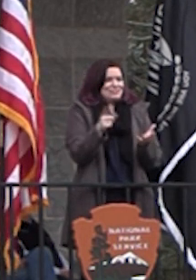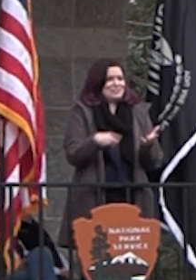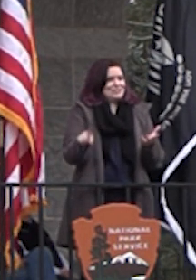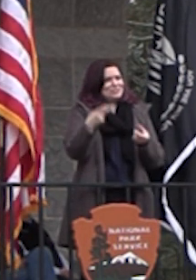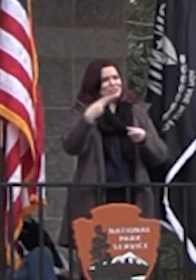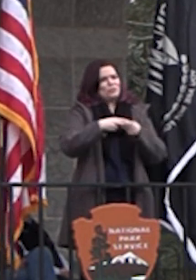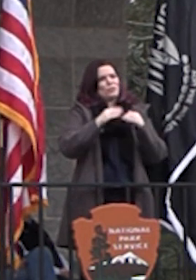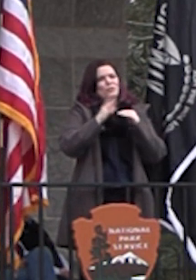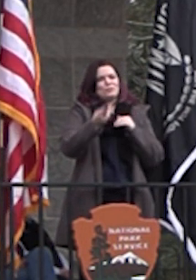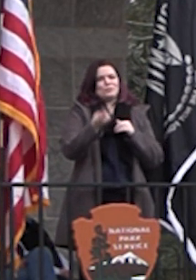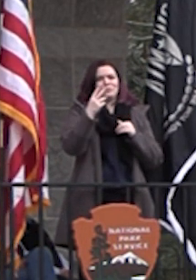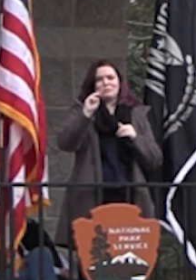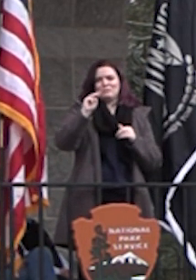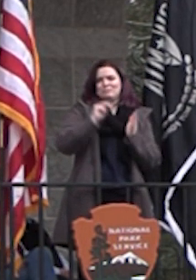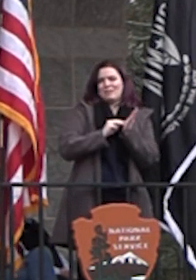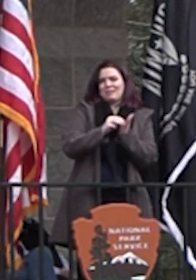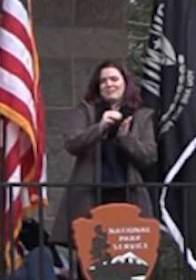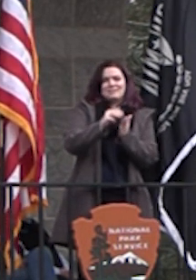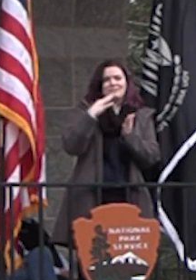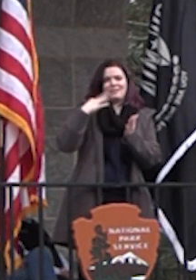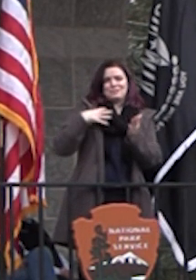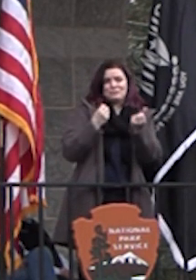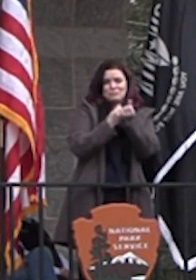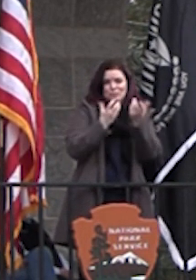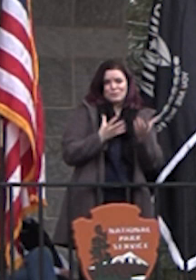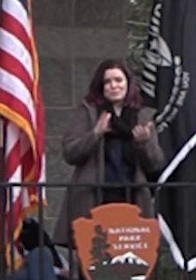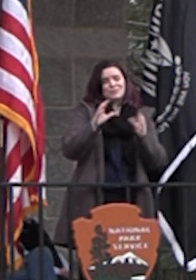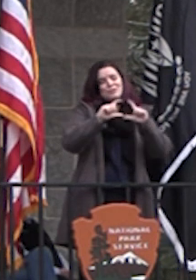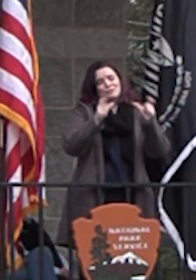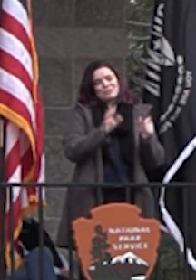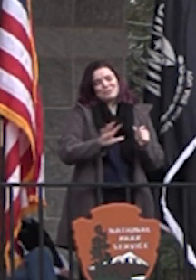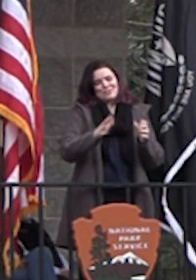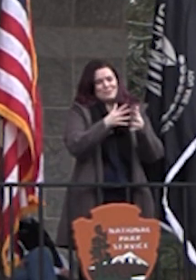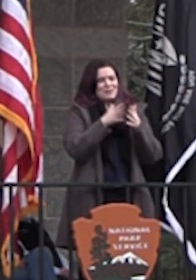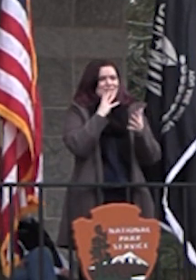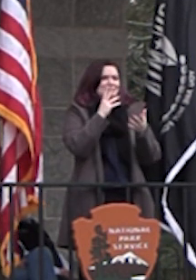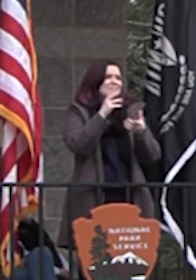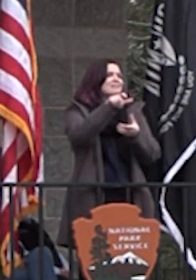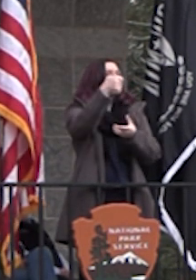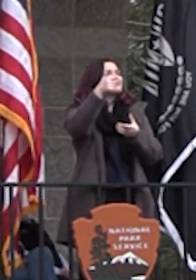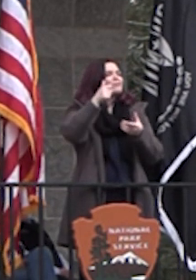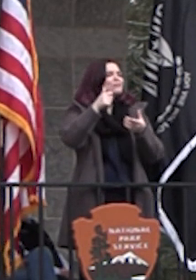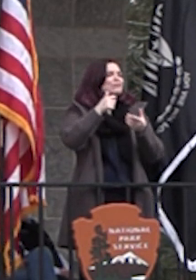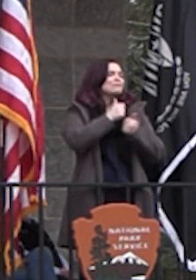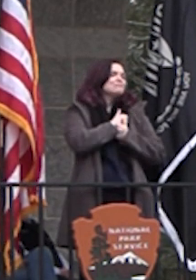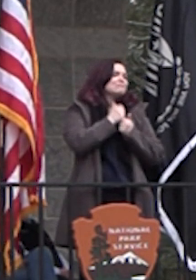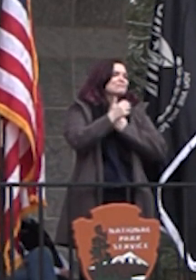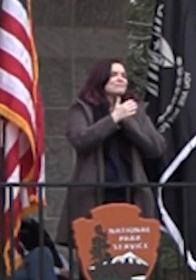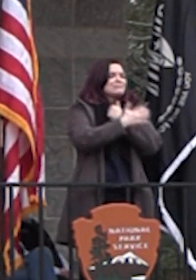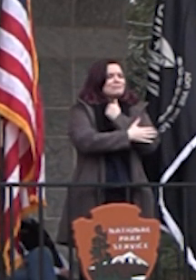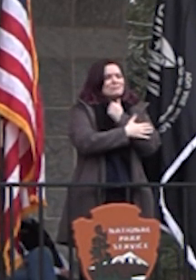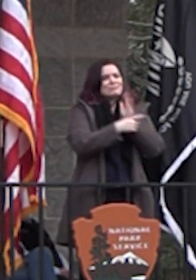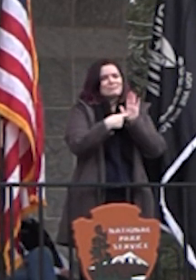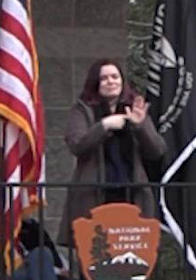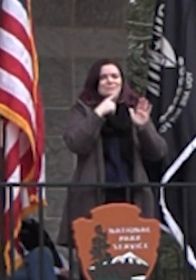2 million volunteers and supporters of Wreaths Across America and other patriotic community and veterans organizations